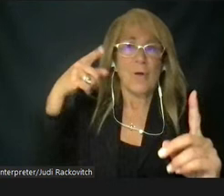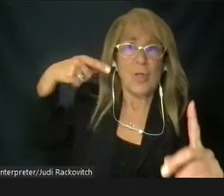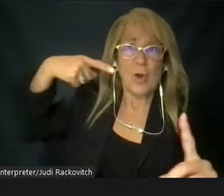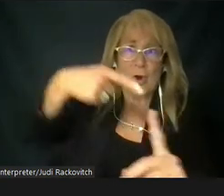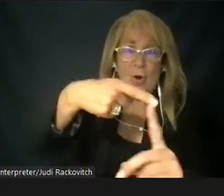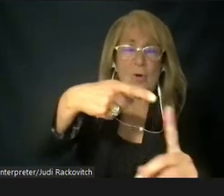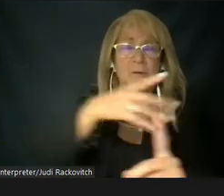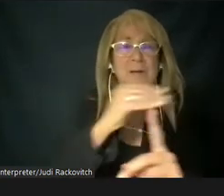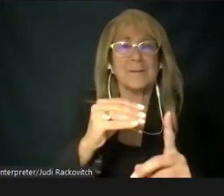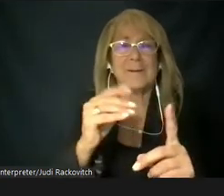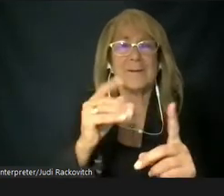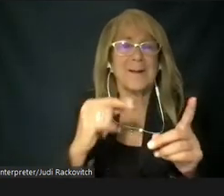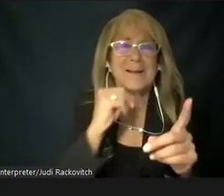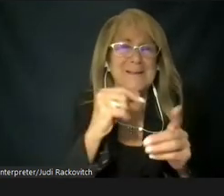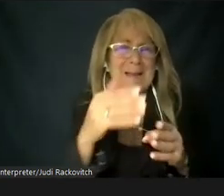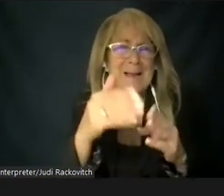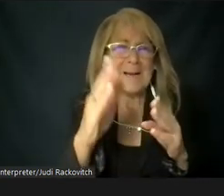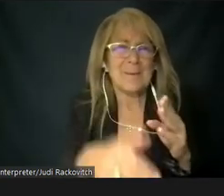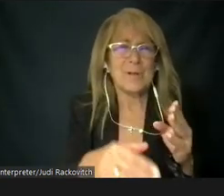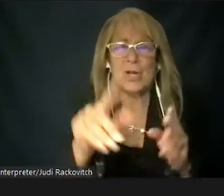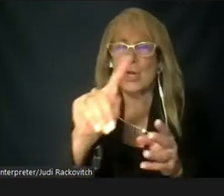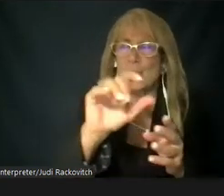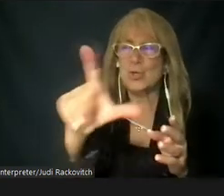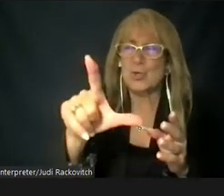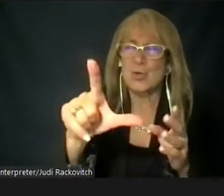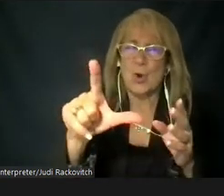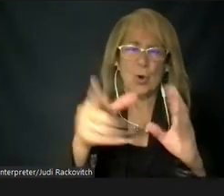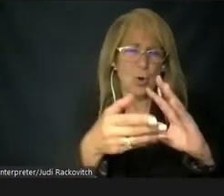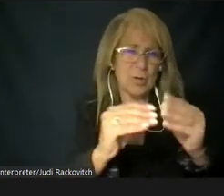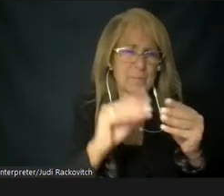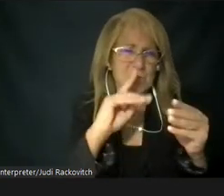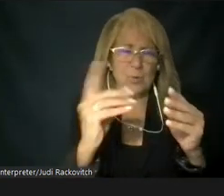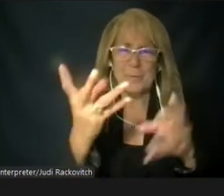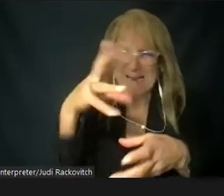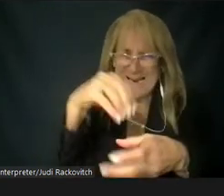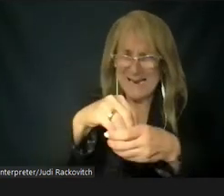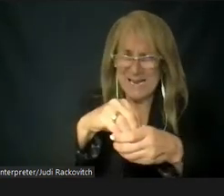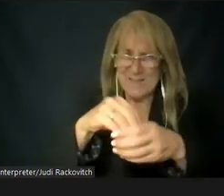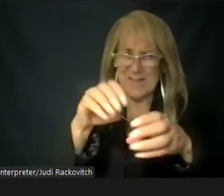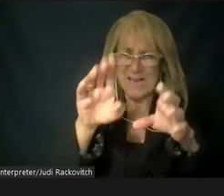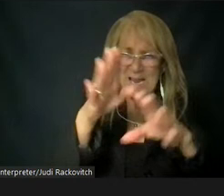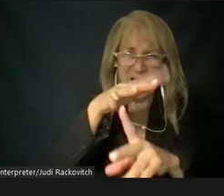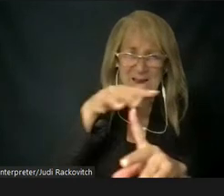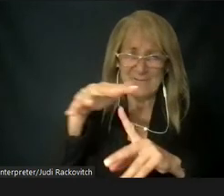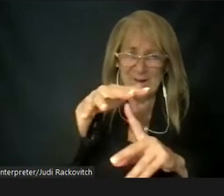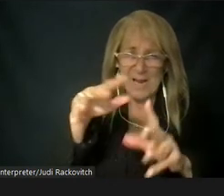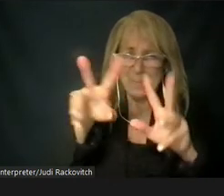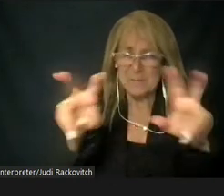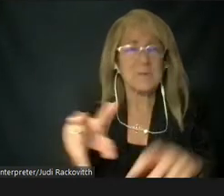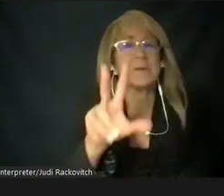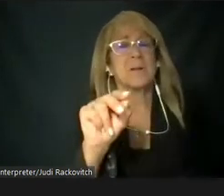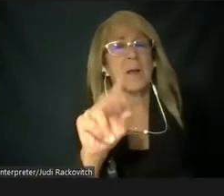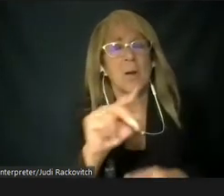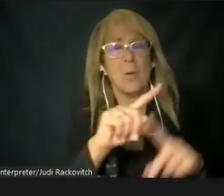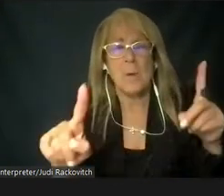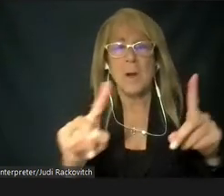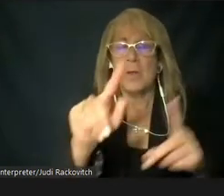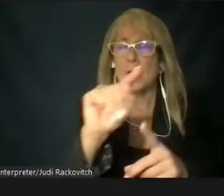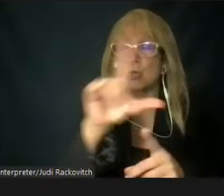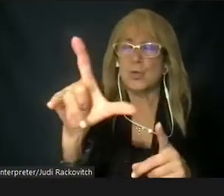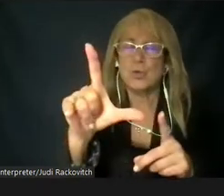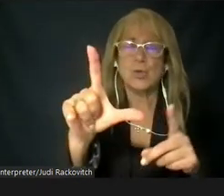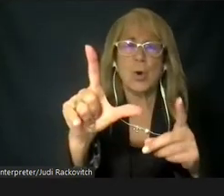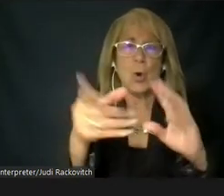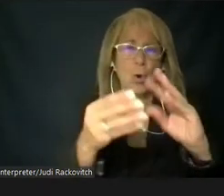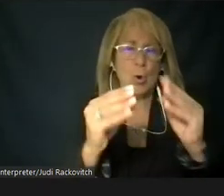and a final determination of the toll rates will not be made in the environmental assessment. Indeed, the toll rates as noted previously will ultimately be set by